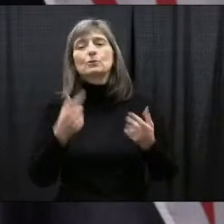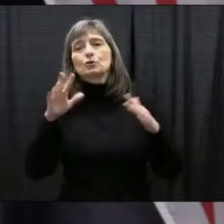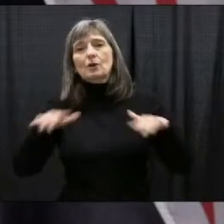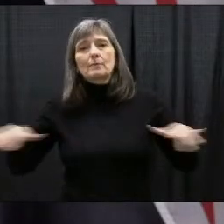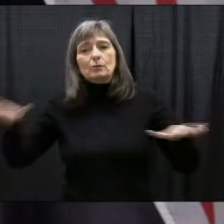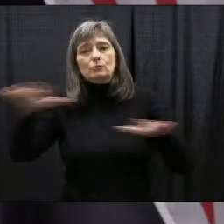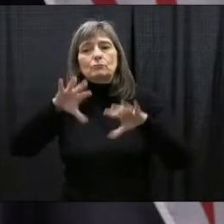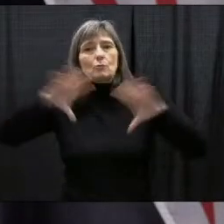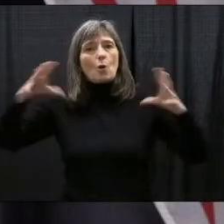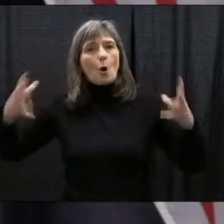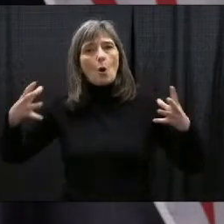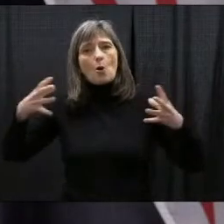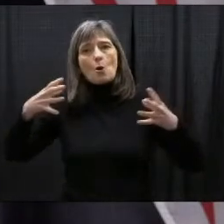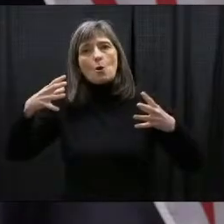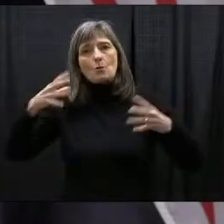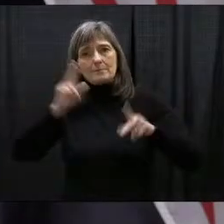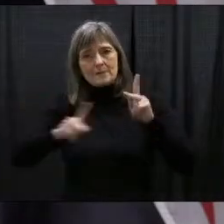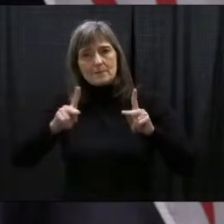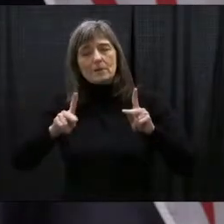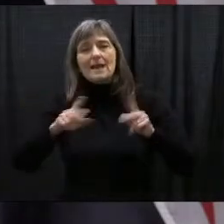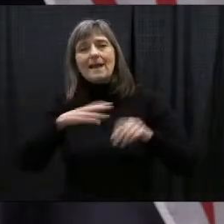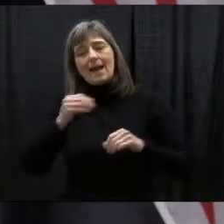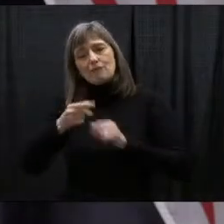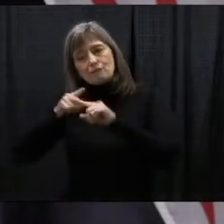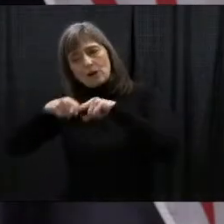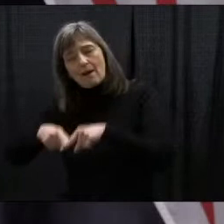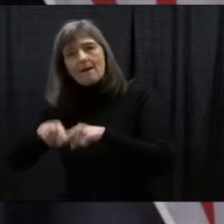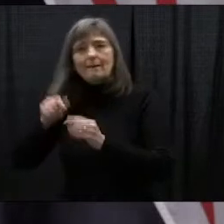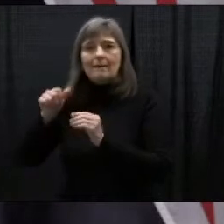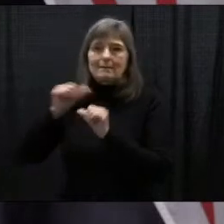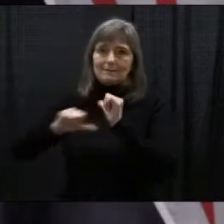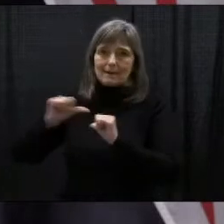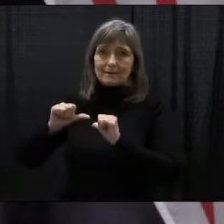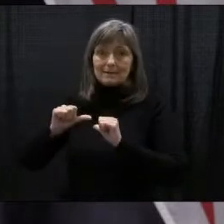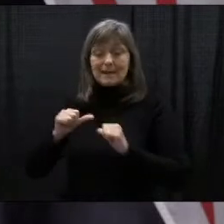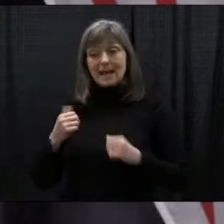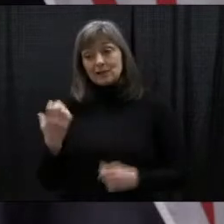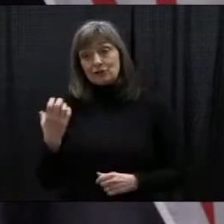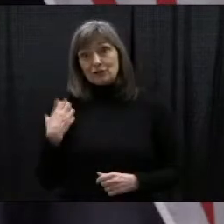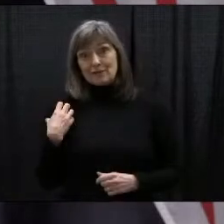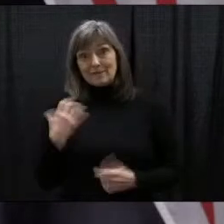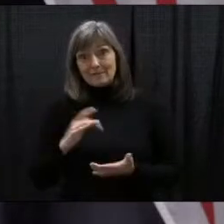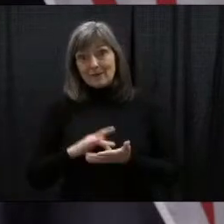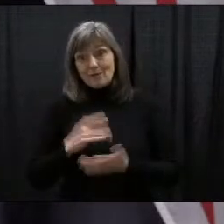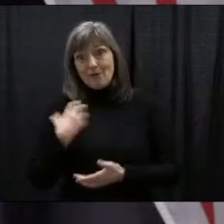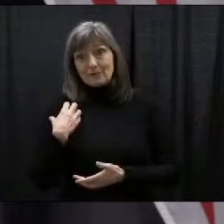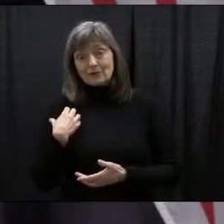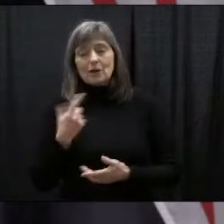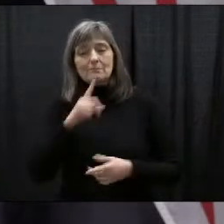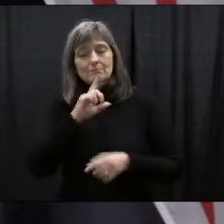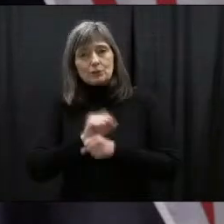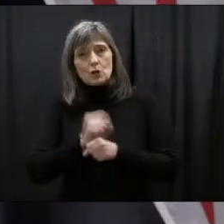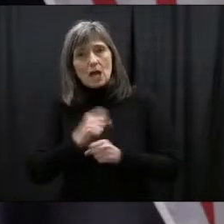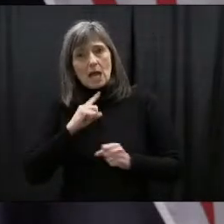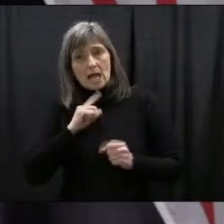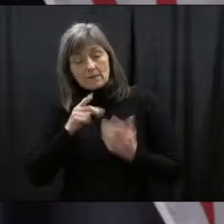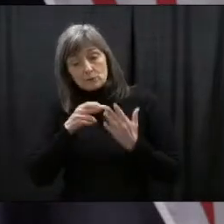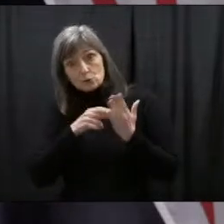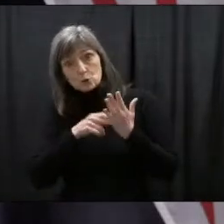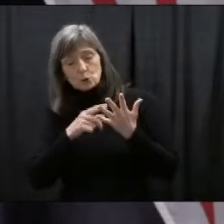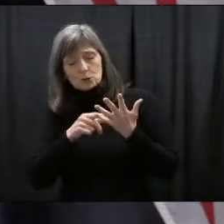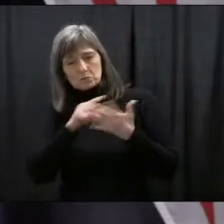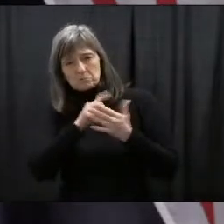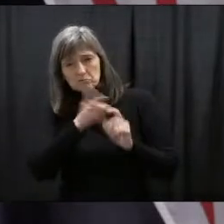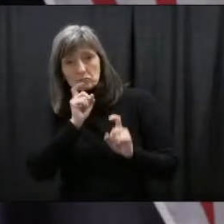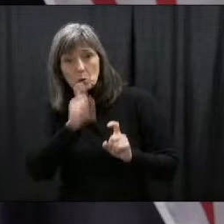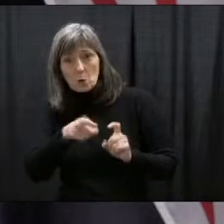and evidence. And as Chief Medical Officer of Health, I have a responsibility to ensure that the restrictions that are imposed are